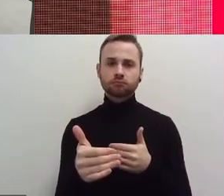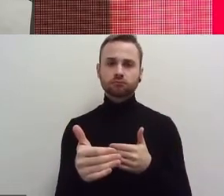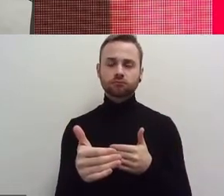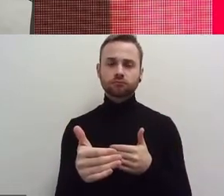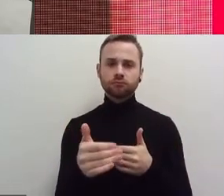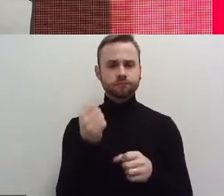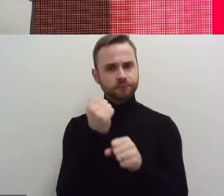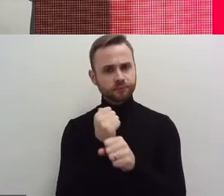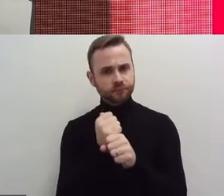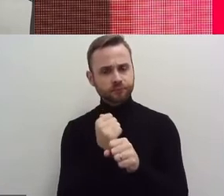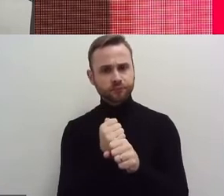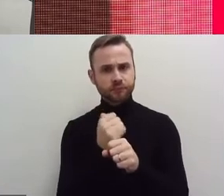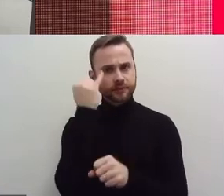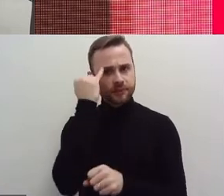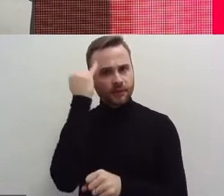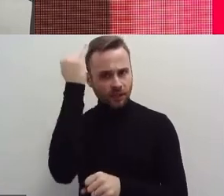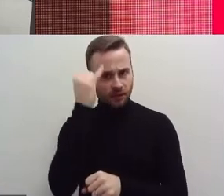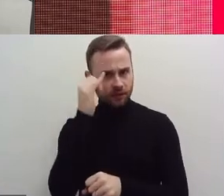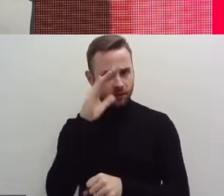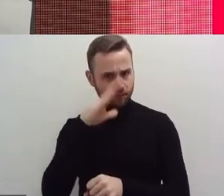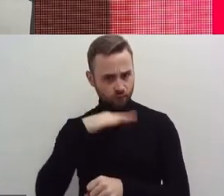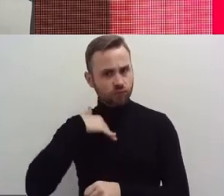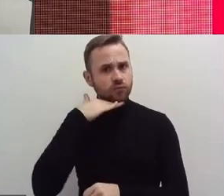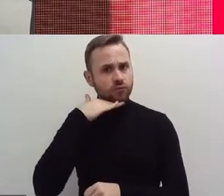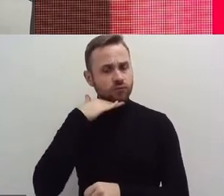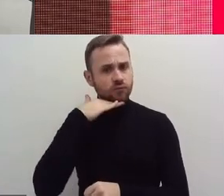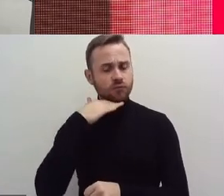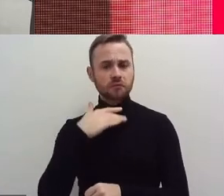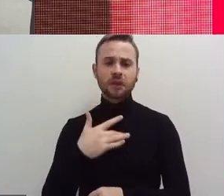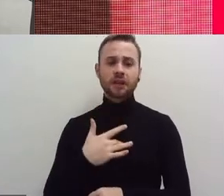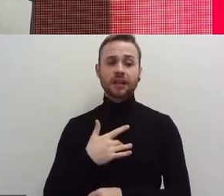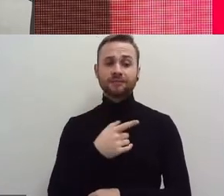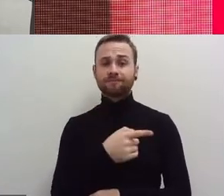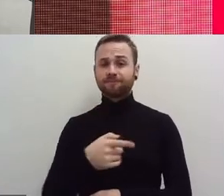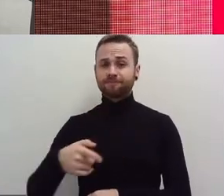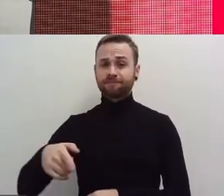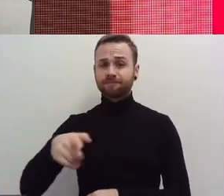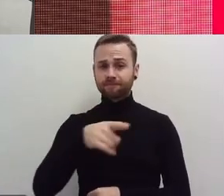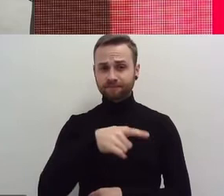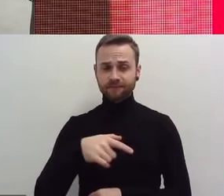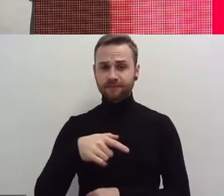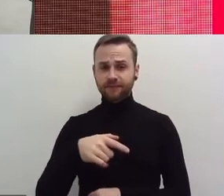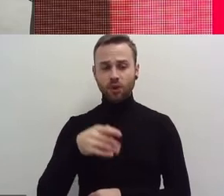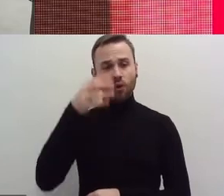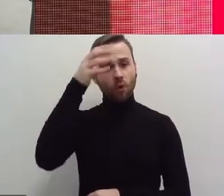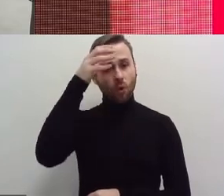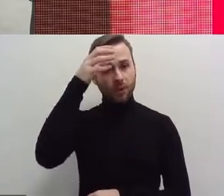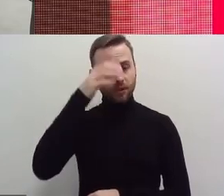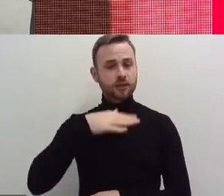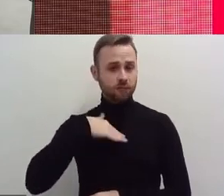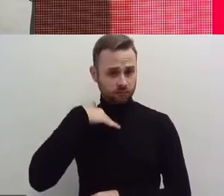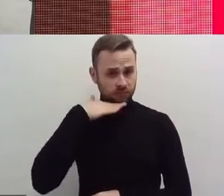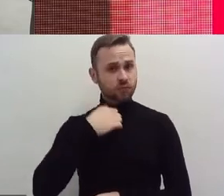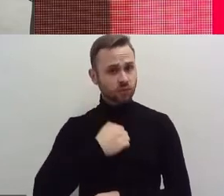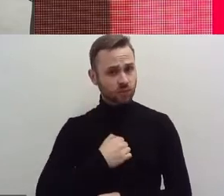be able to, let's say, and perhaps enough competences to react to the ever-changing, let's